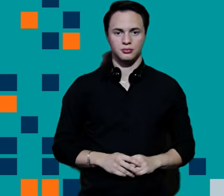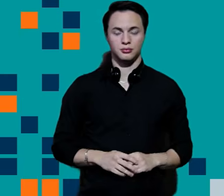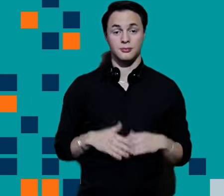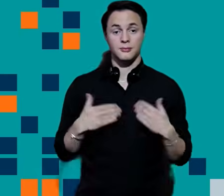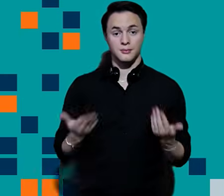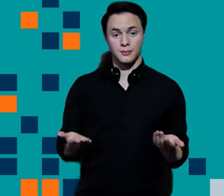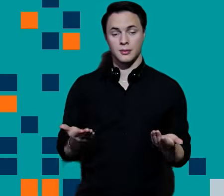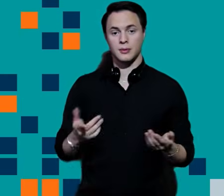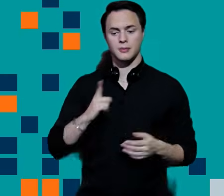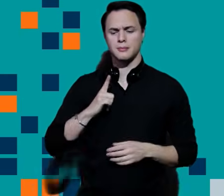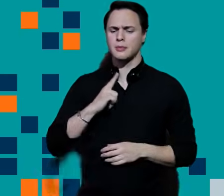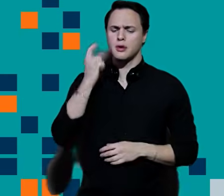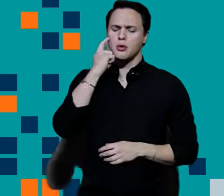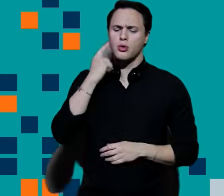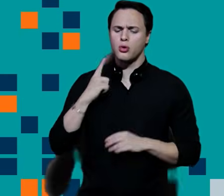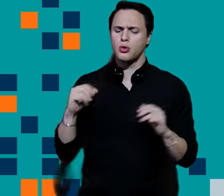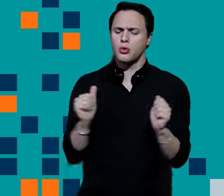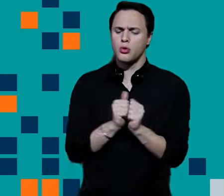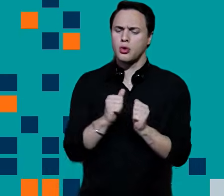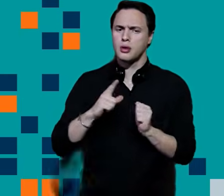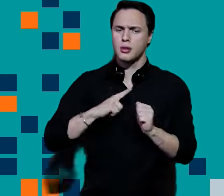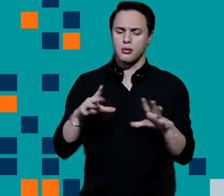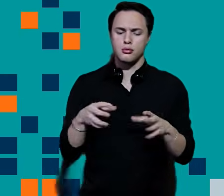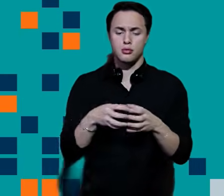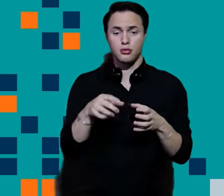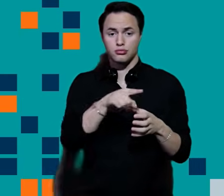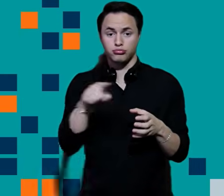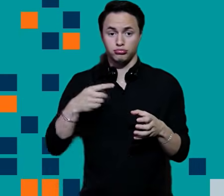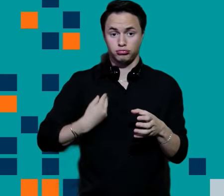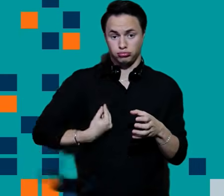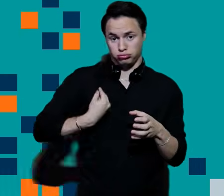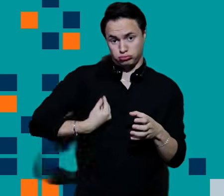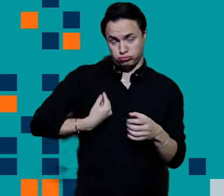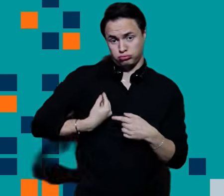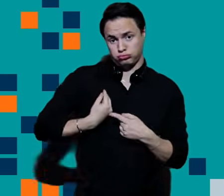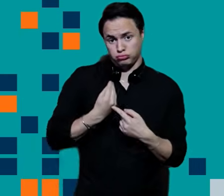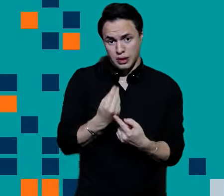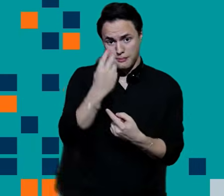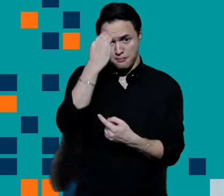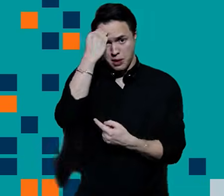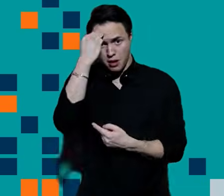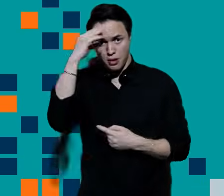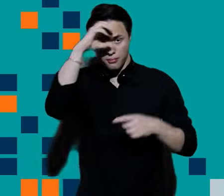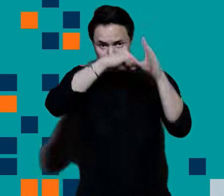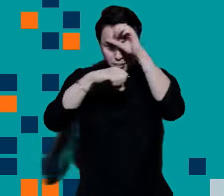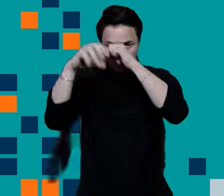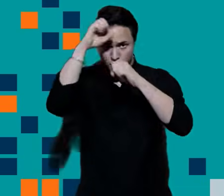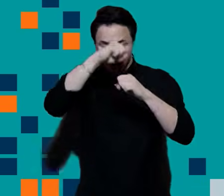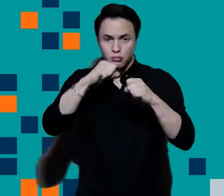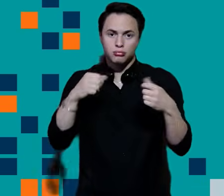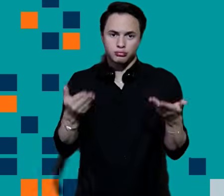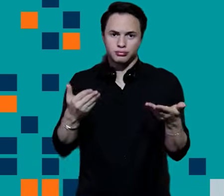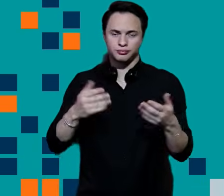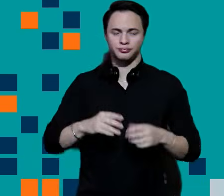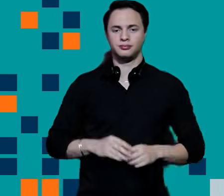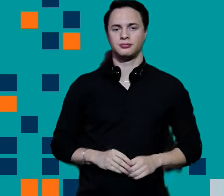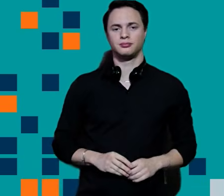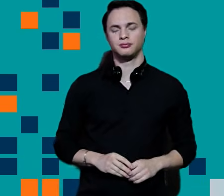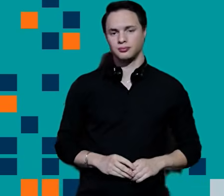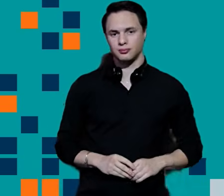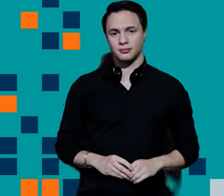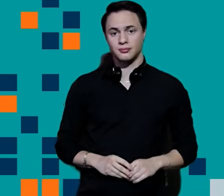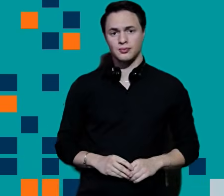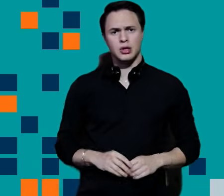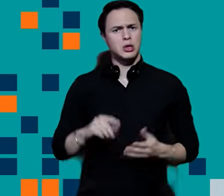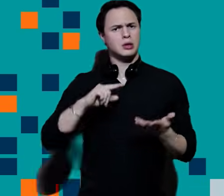neurotransmitter. It can enhance your immunity, your wellness, memory, learning, as we've heard. And this